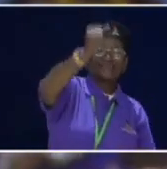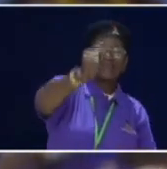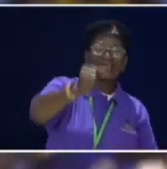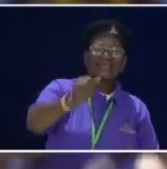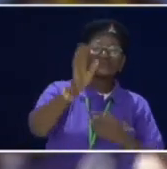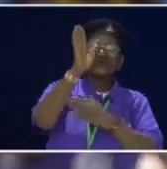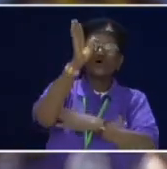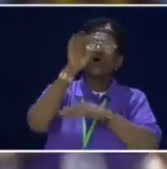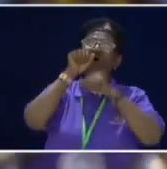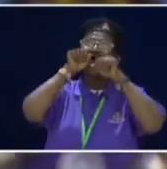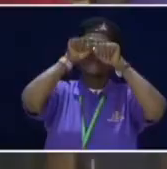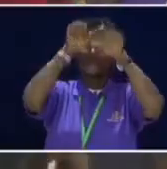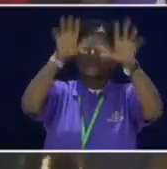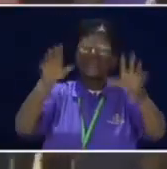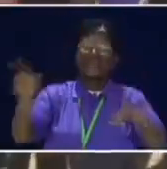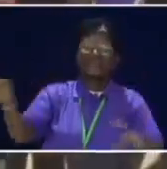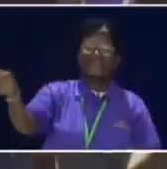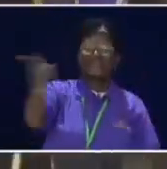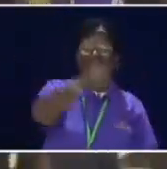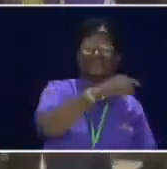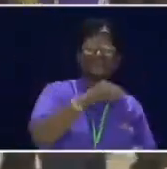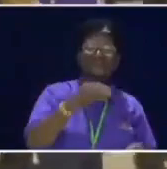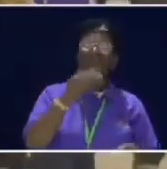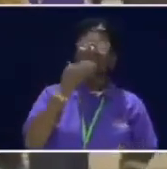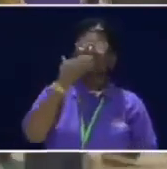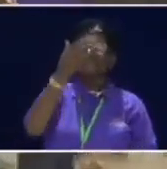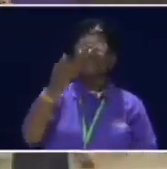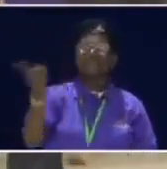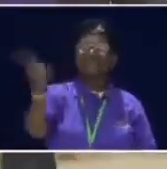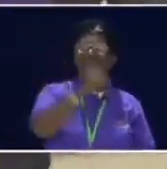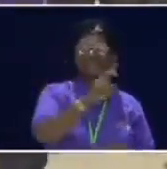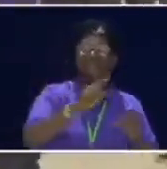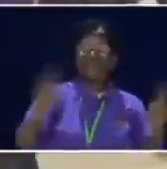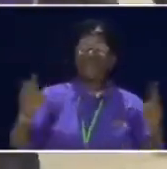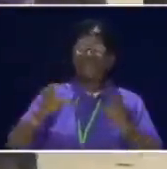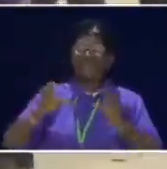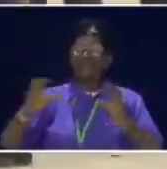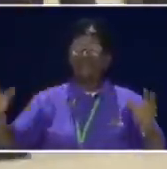bless you. Thank you very much. Thank you.